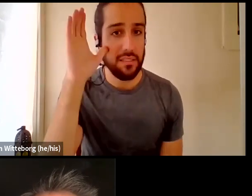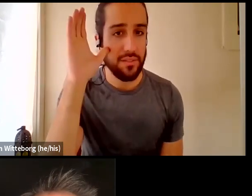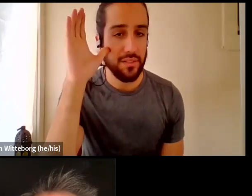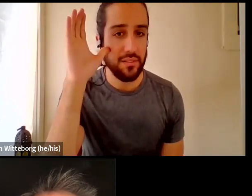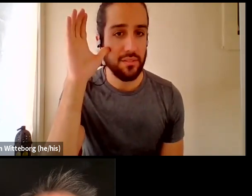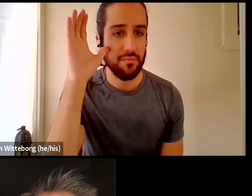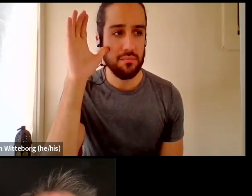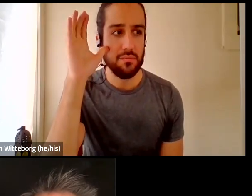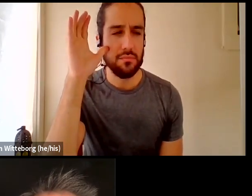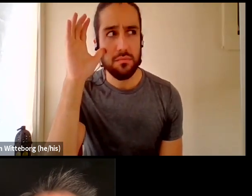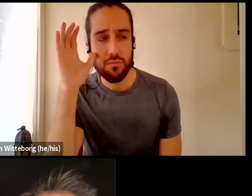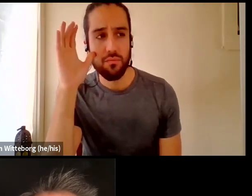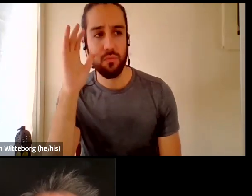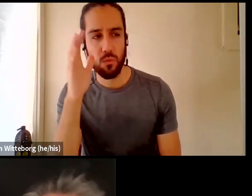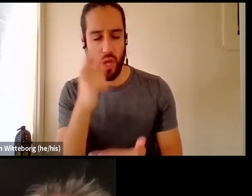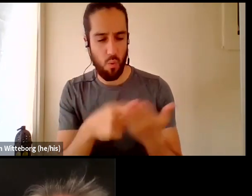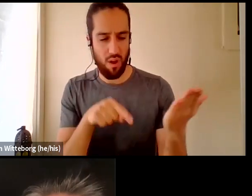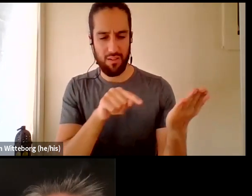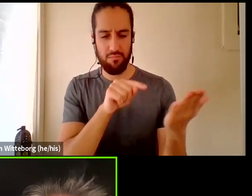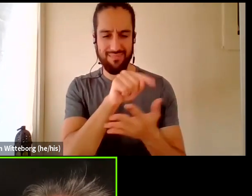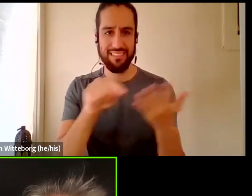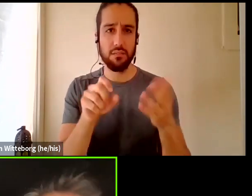what is this opportunity presenting us with?